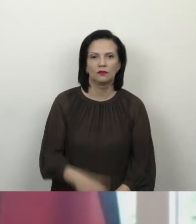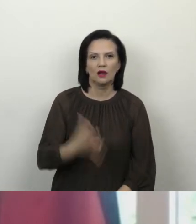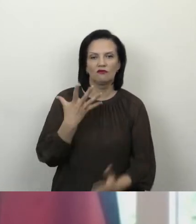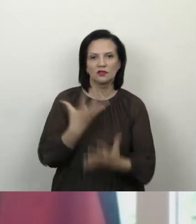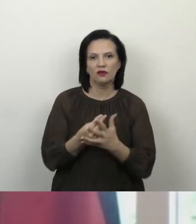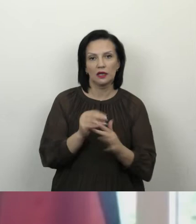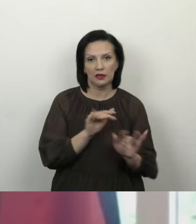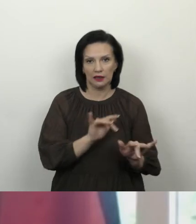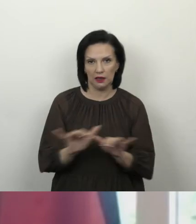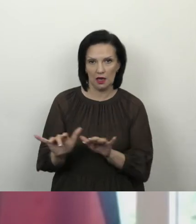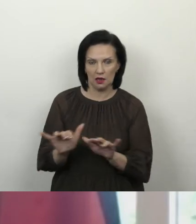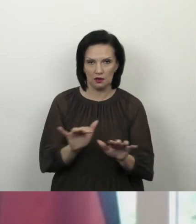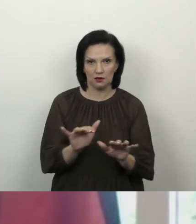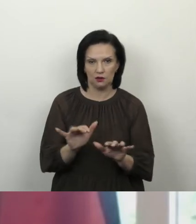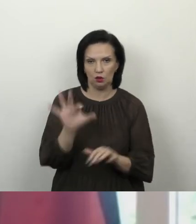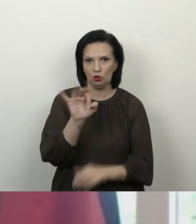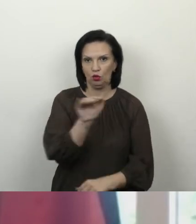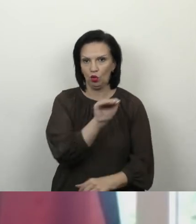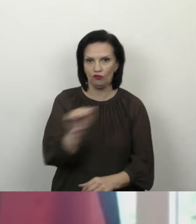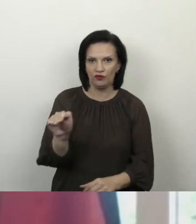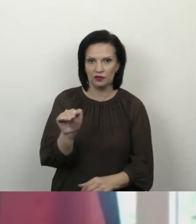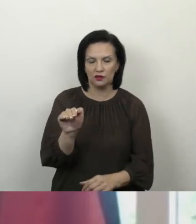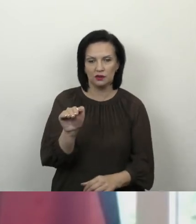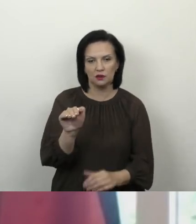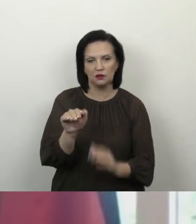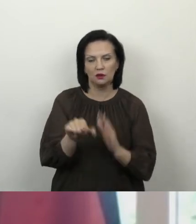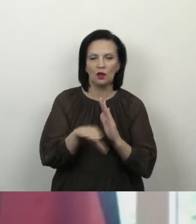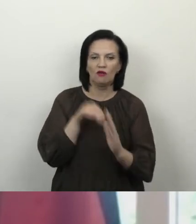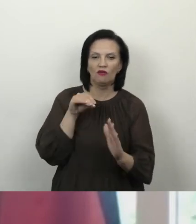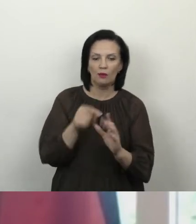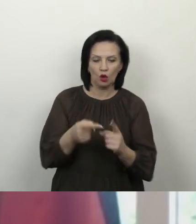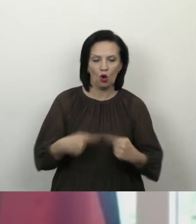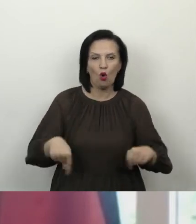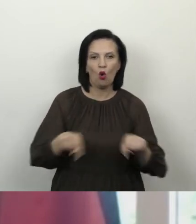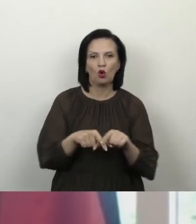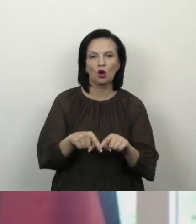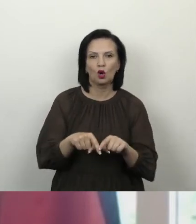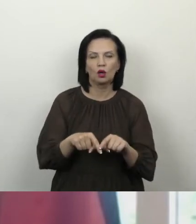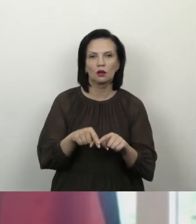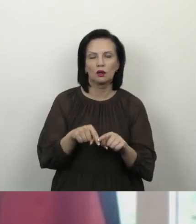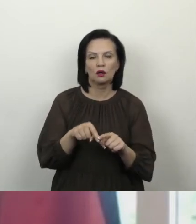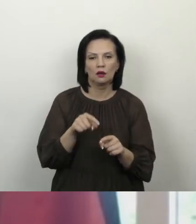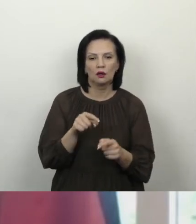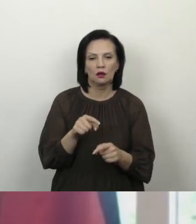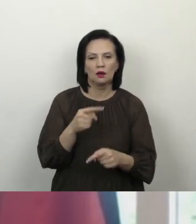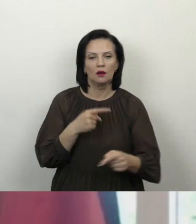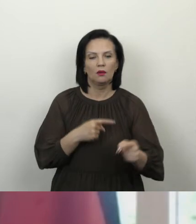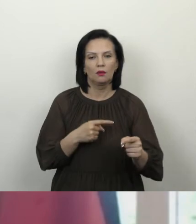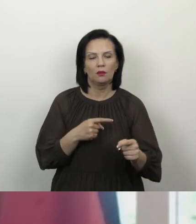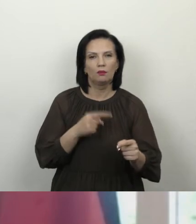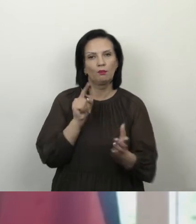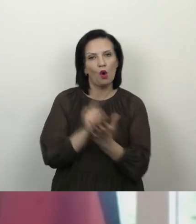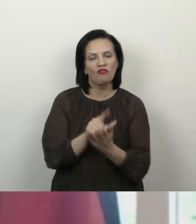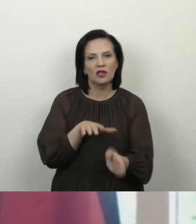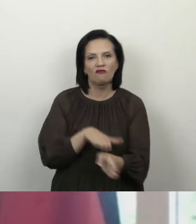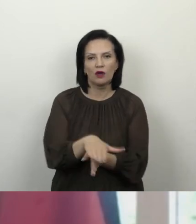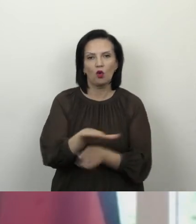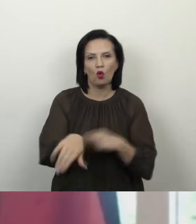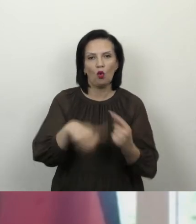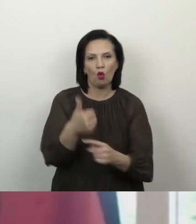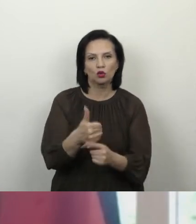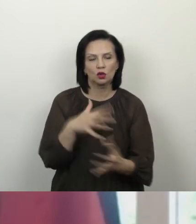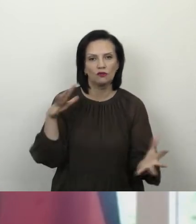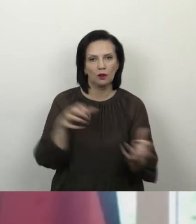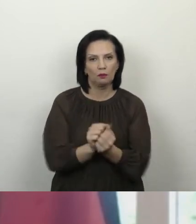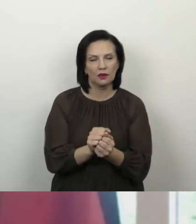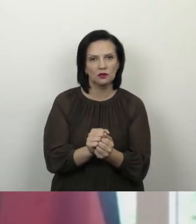official election bodies must observe the constitutional electoral principles and ensure compliance with them.